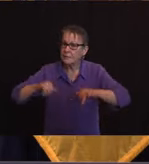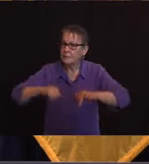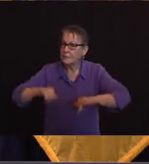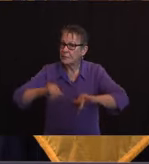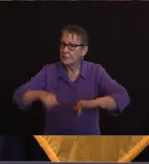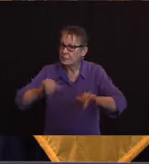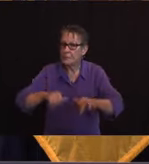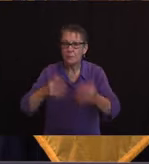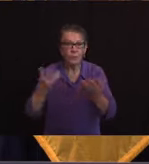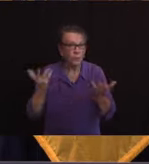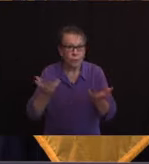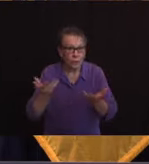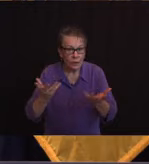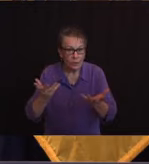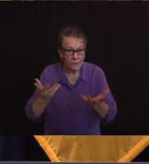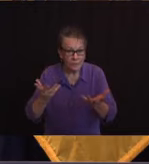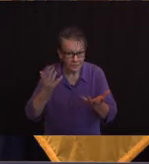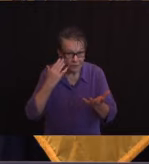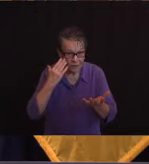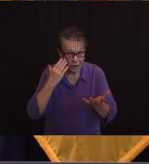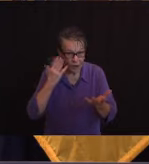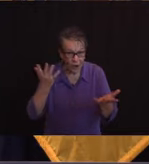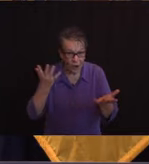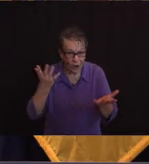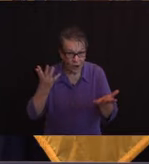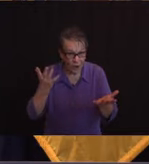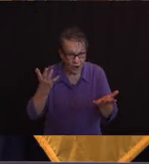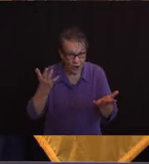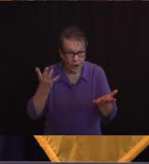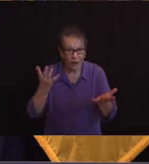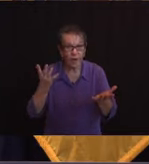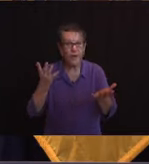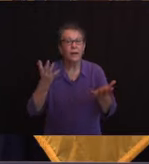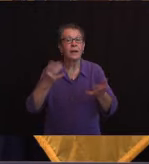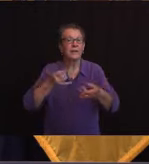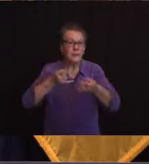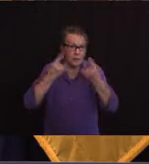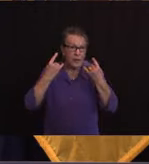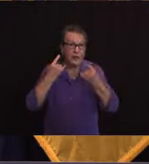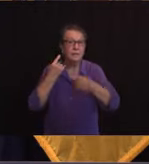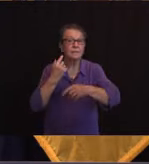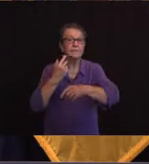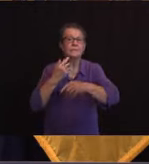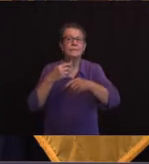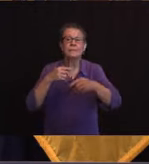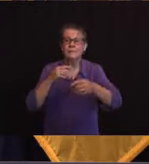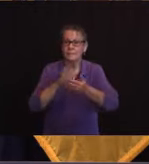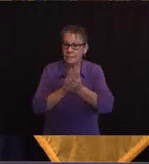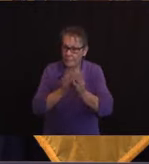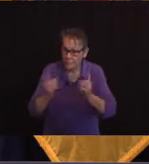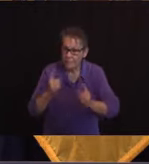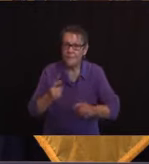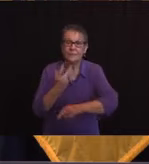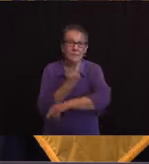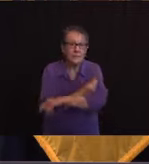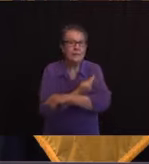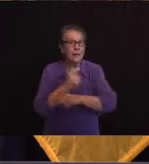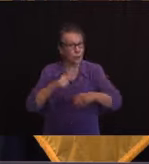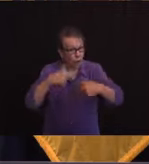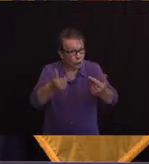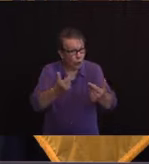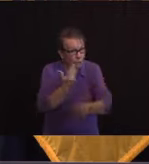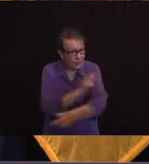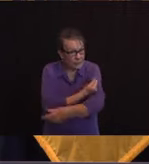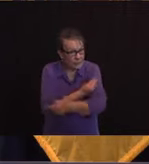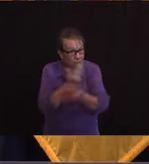If you're up to bat, sign up to get a vaccination. The numbers in terms of supplies are going to be going up